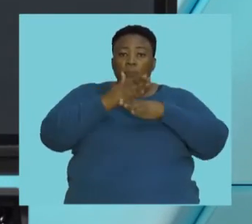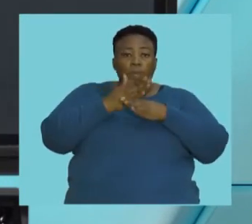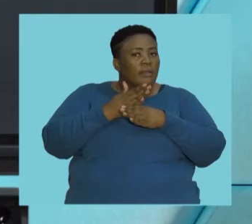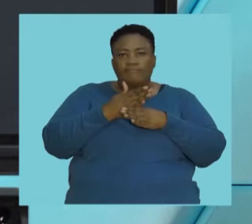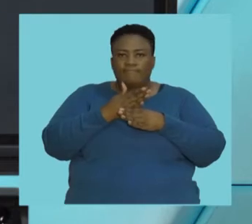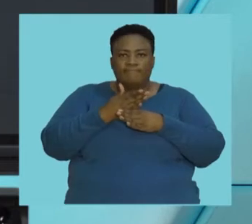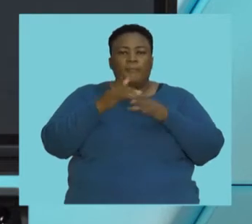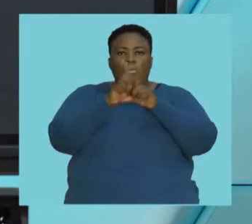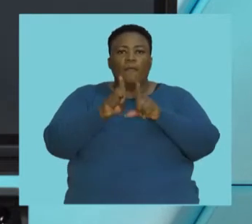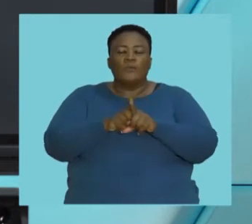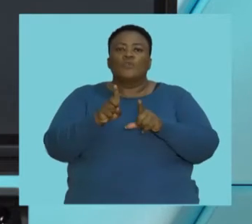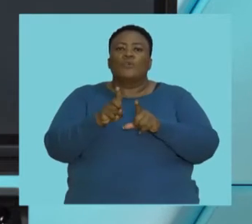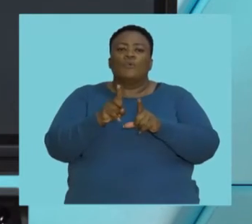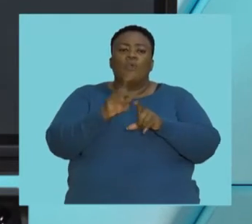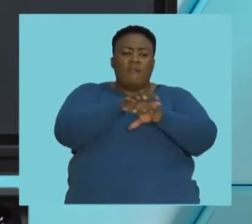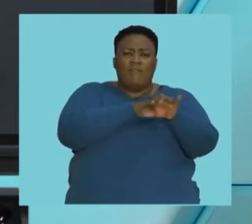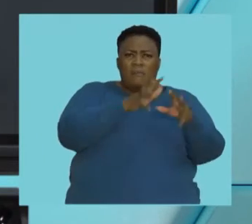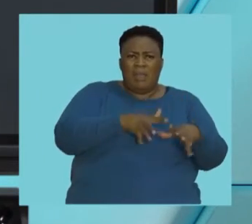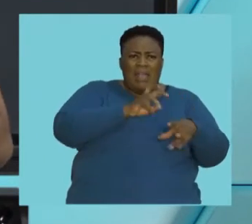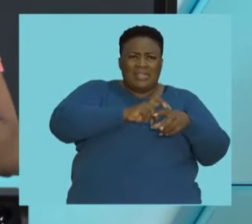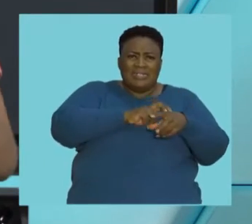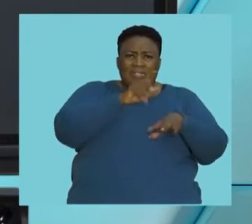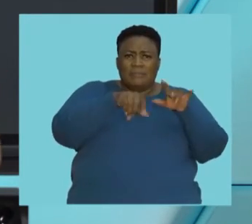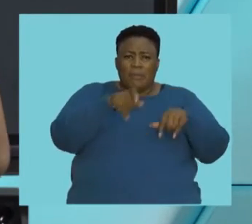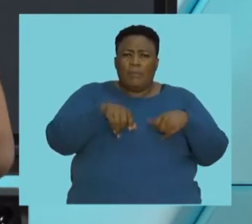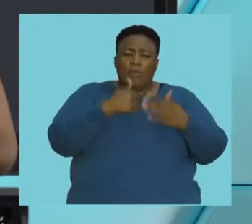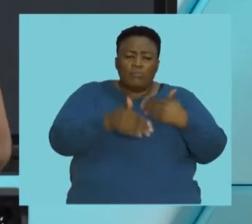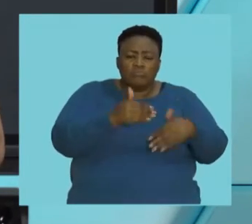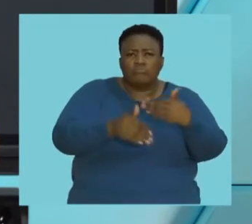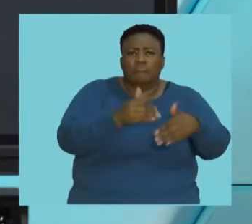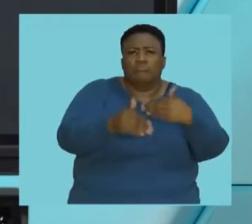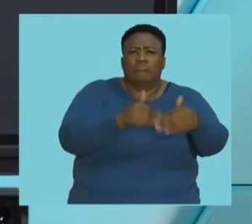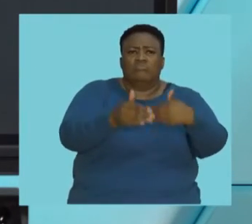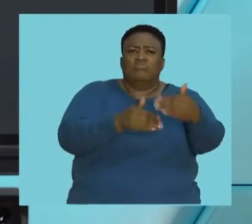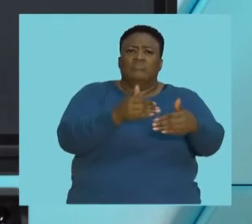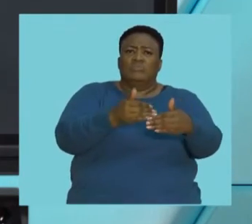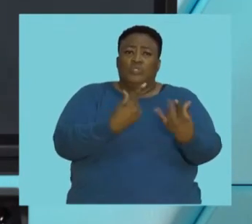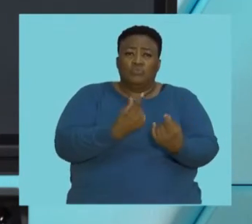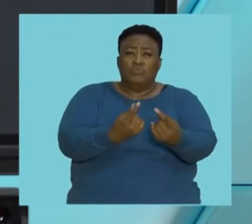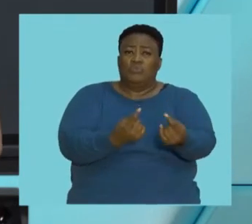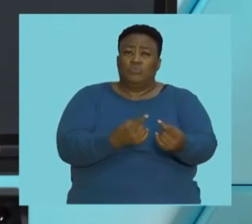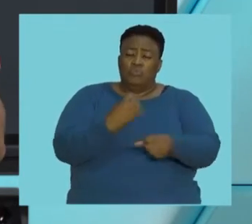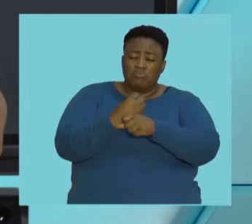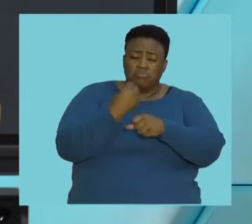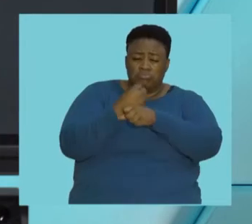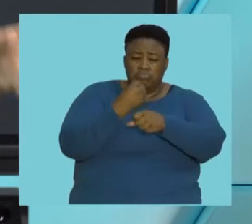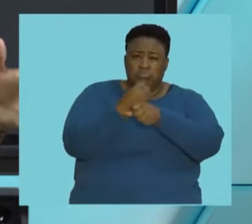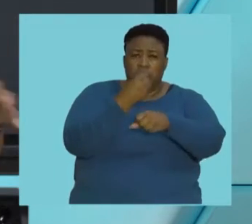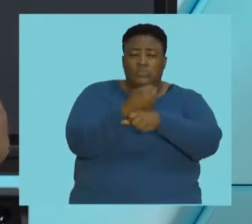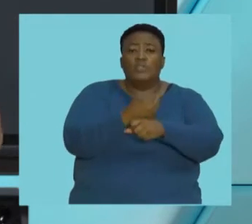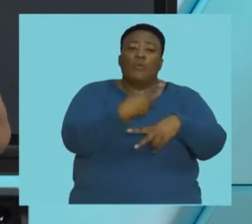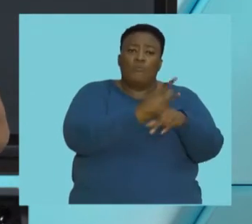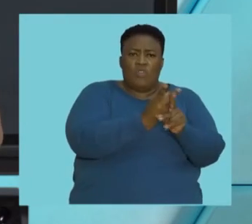also has impacted on farmers that have required laborers to actually carry out their hard, intensive labor. So from a